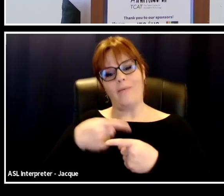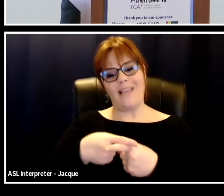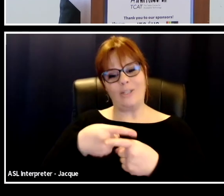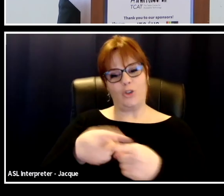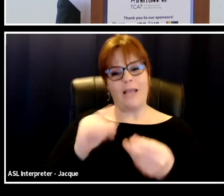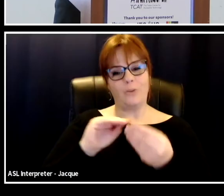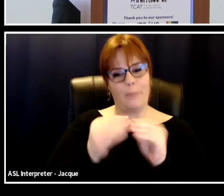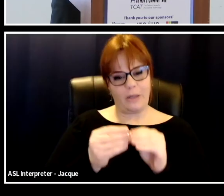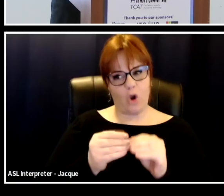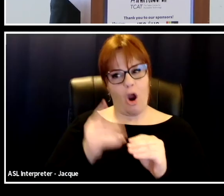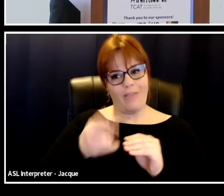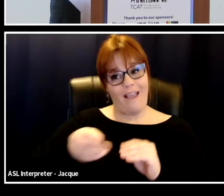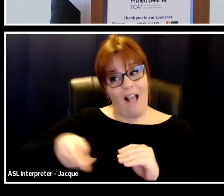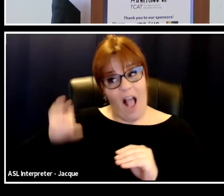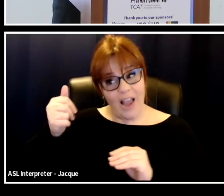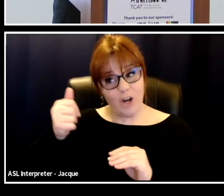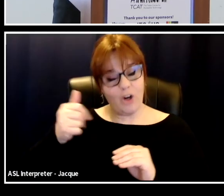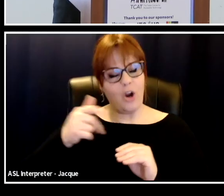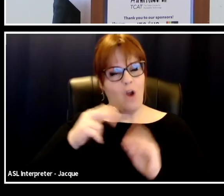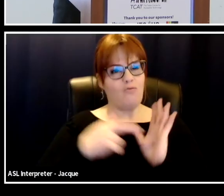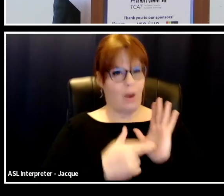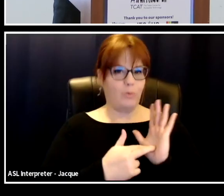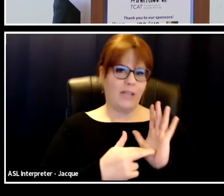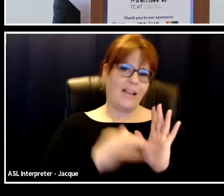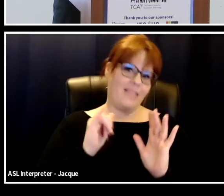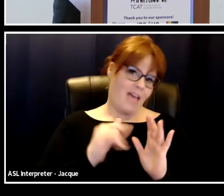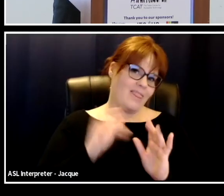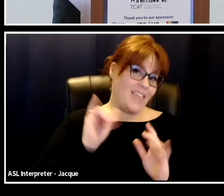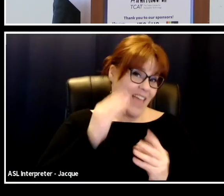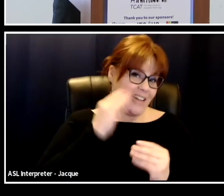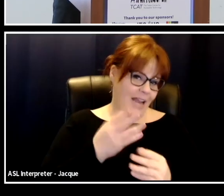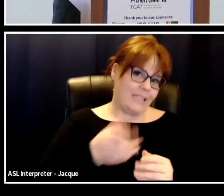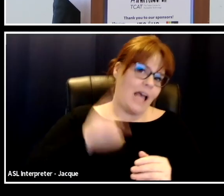they kind of on the higher side, representing that that data is of higher quality?